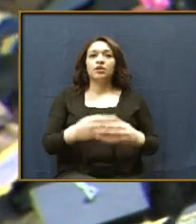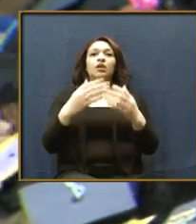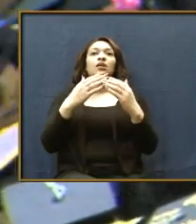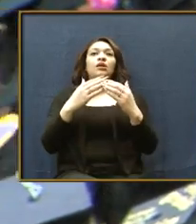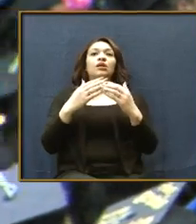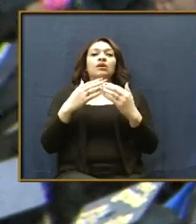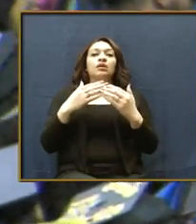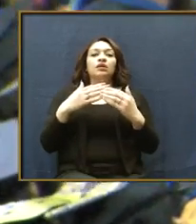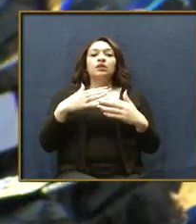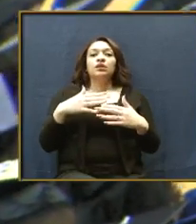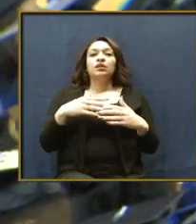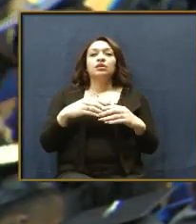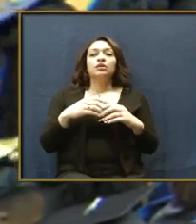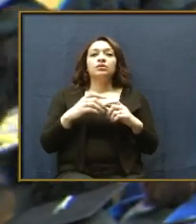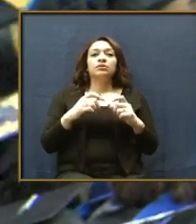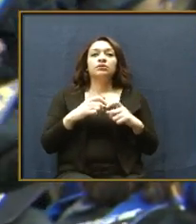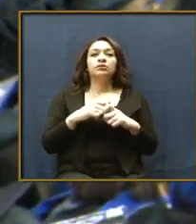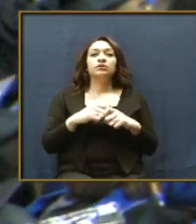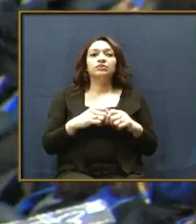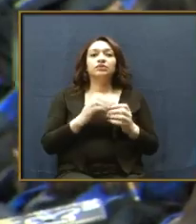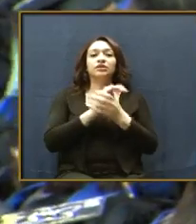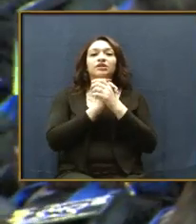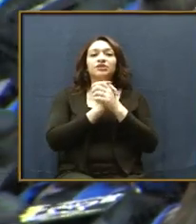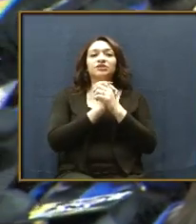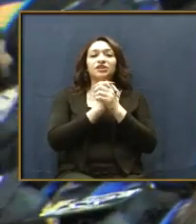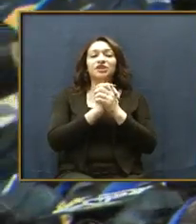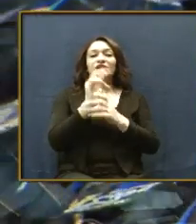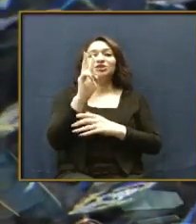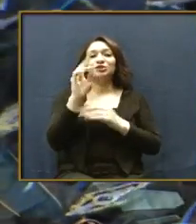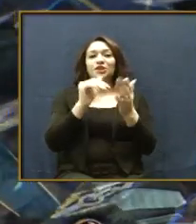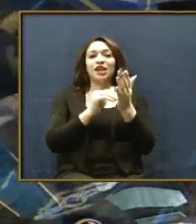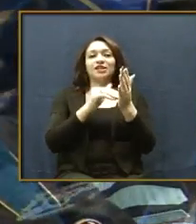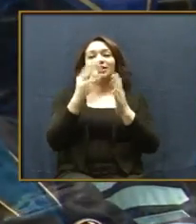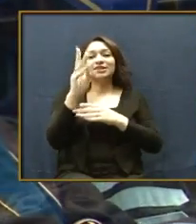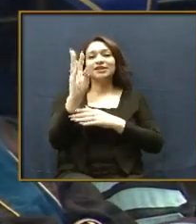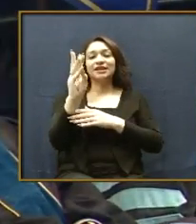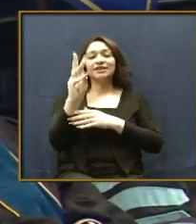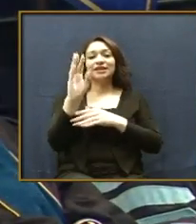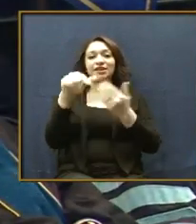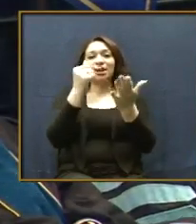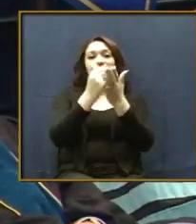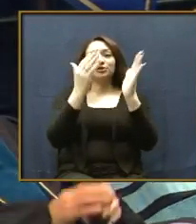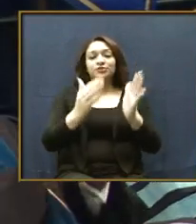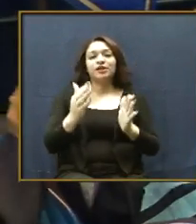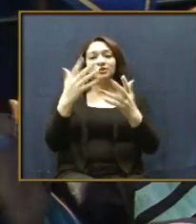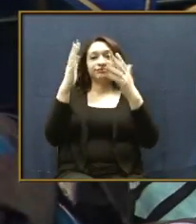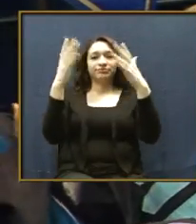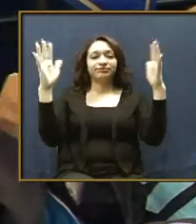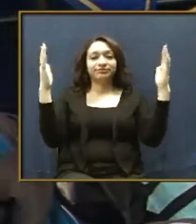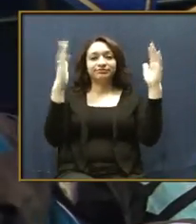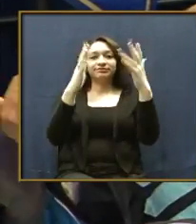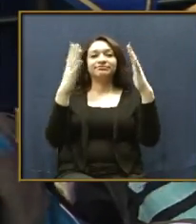Congratulations, Angelo State University, class of 2016. Let's give them a round of applause.